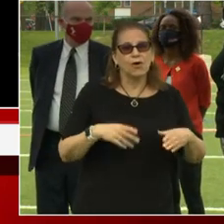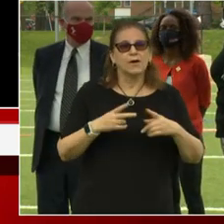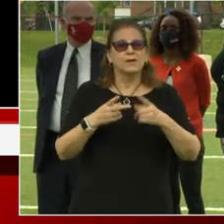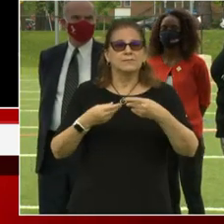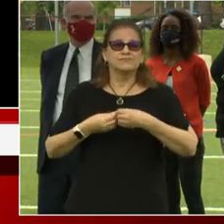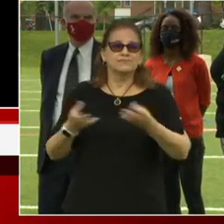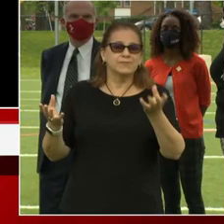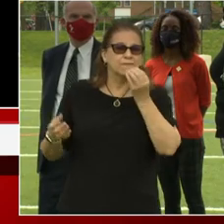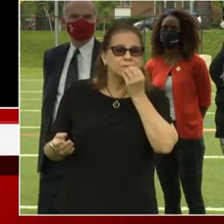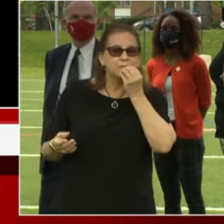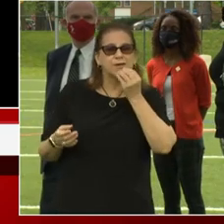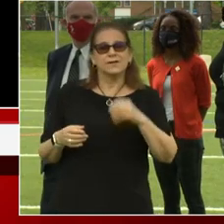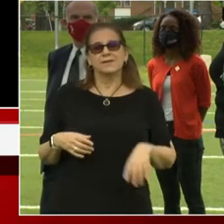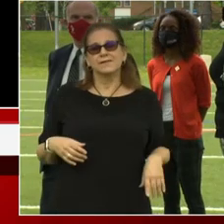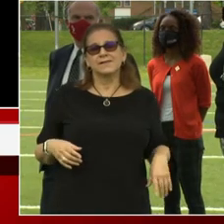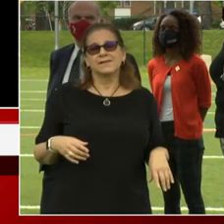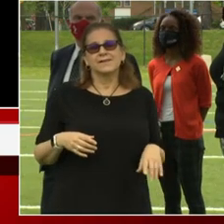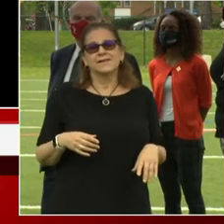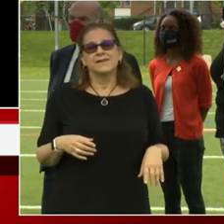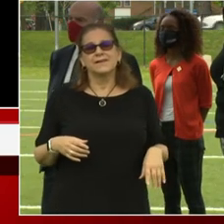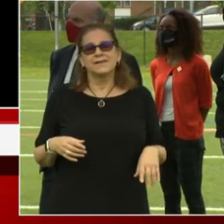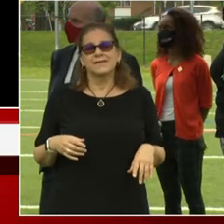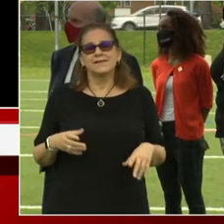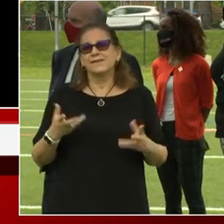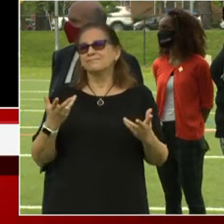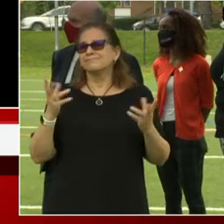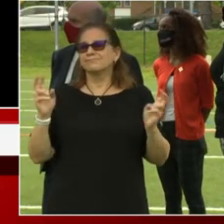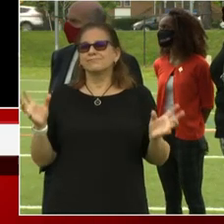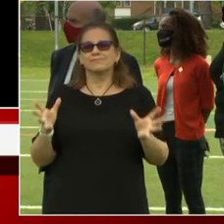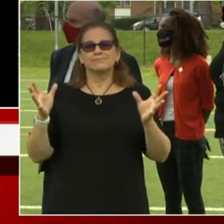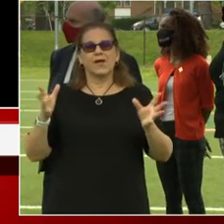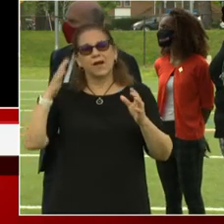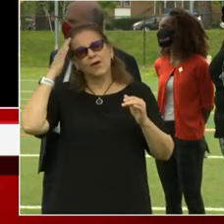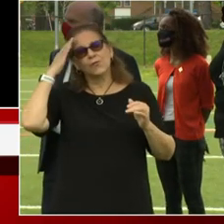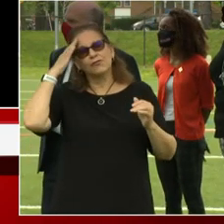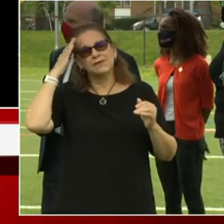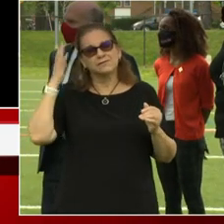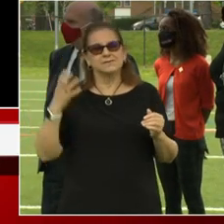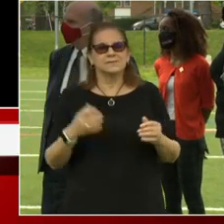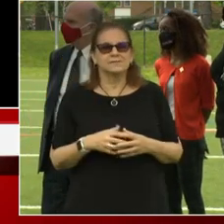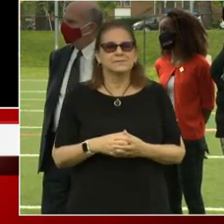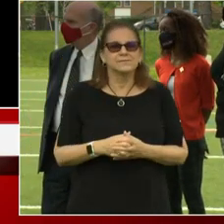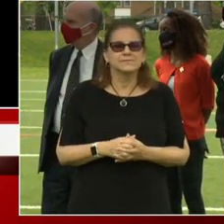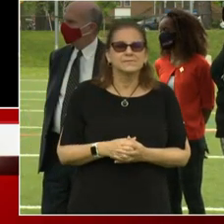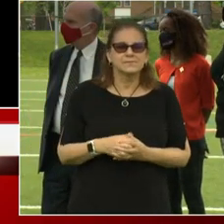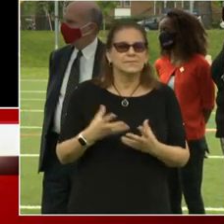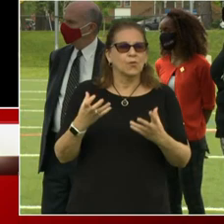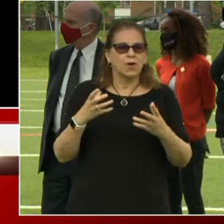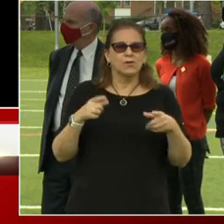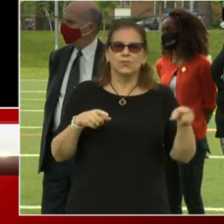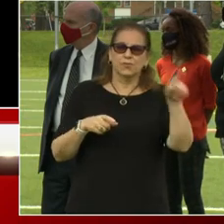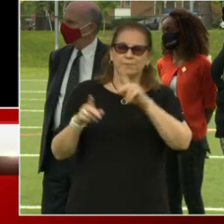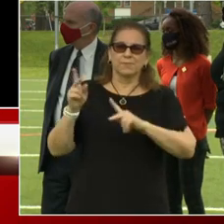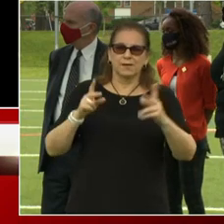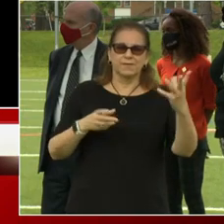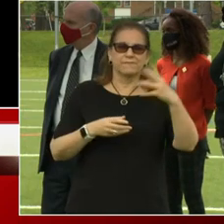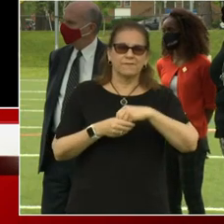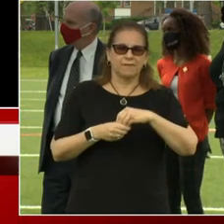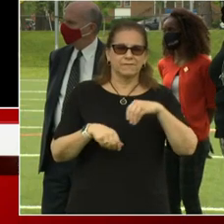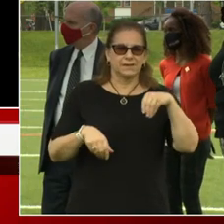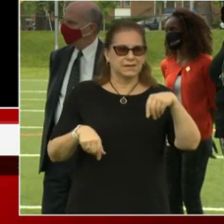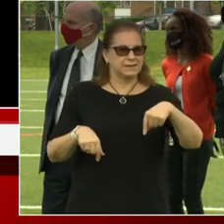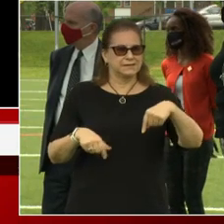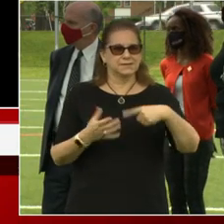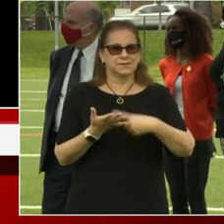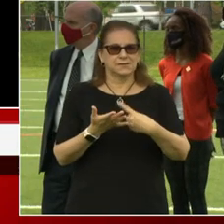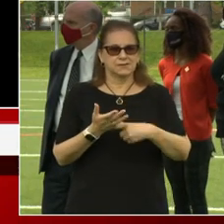donations. We are well aware that our community wants to be part of the discussion and part of the ecosystem that helps us